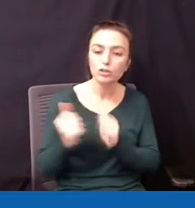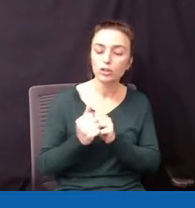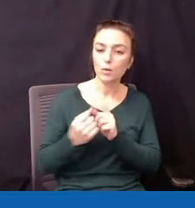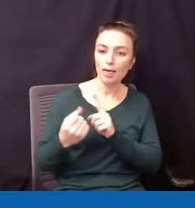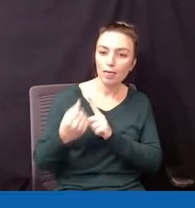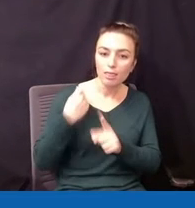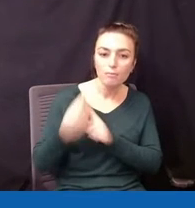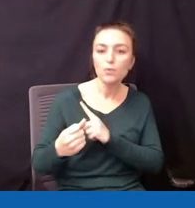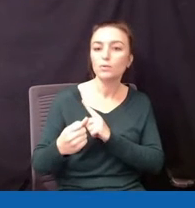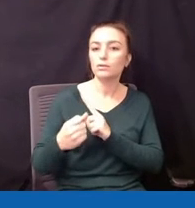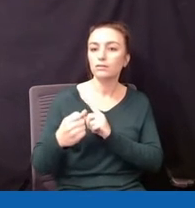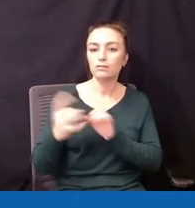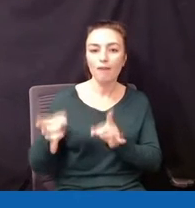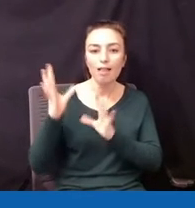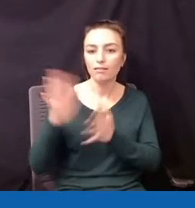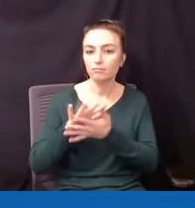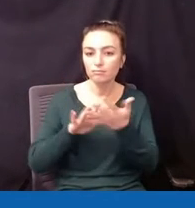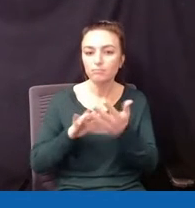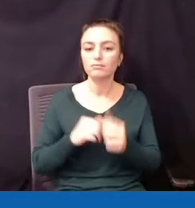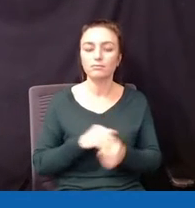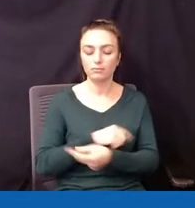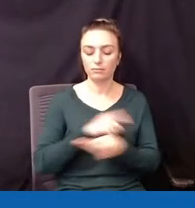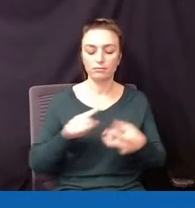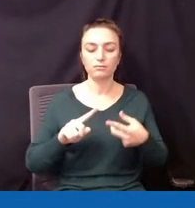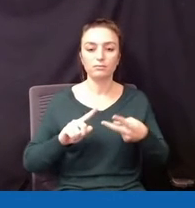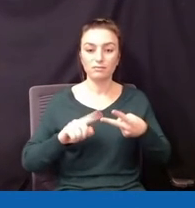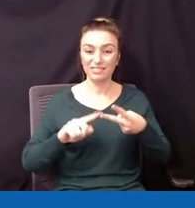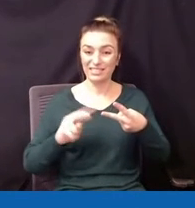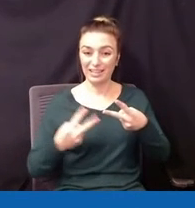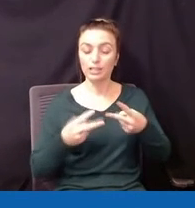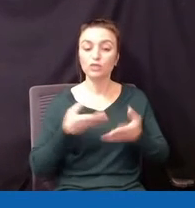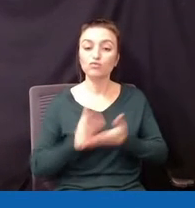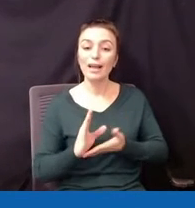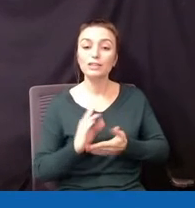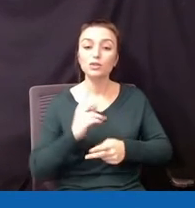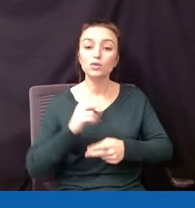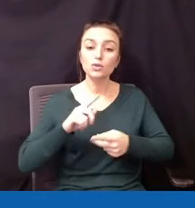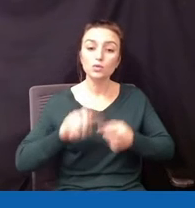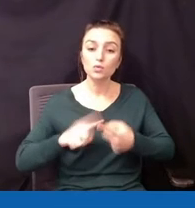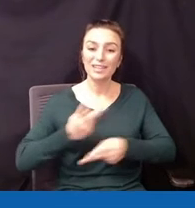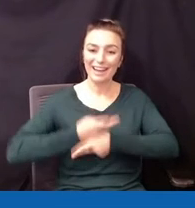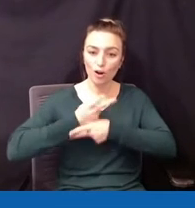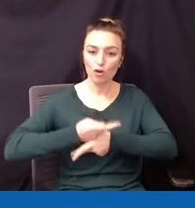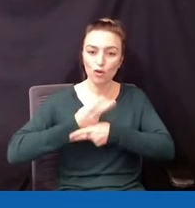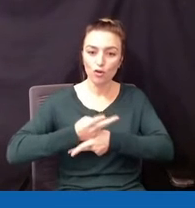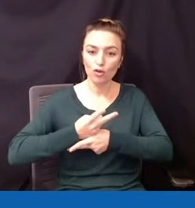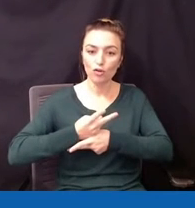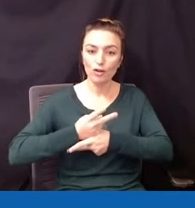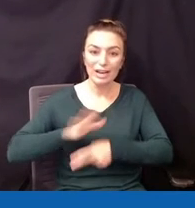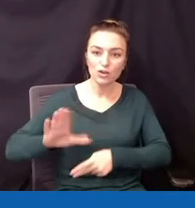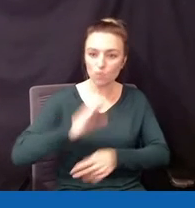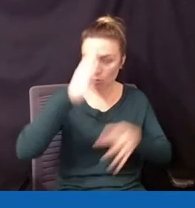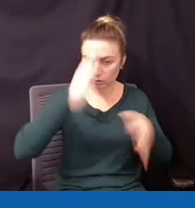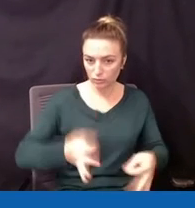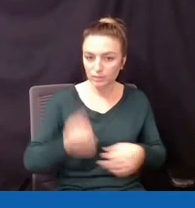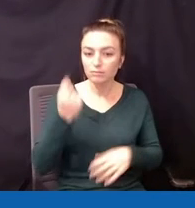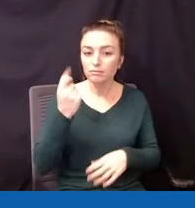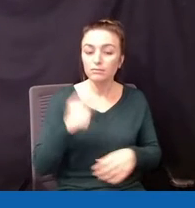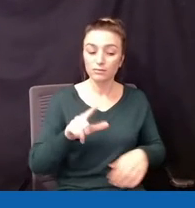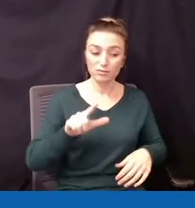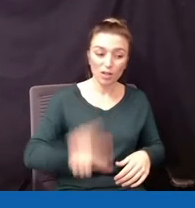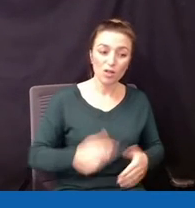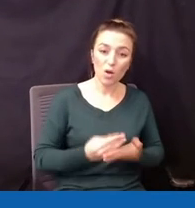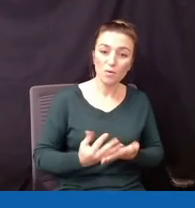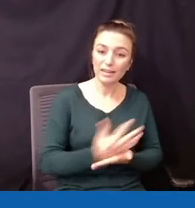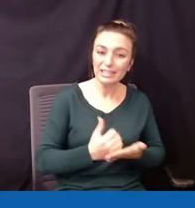is the right to care of one's choice. And I want to emphasize one's choice because the low-income communities or minority